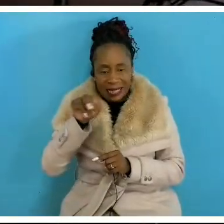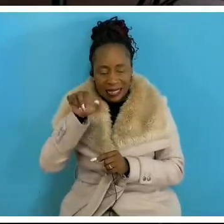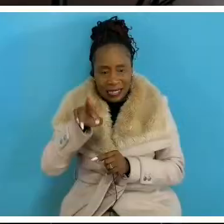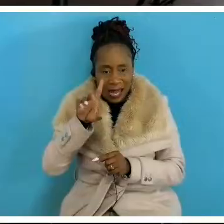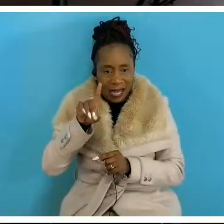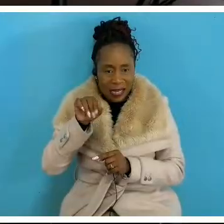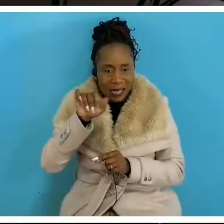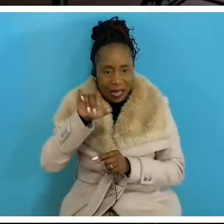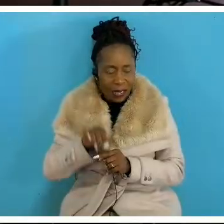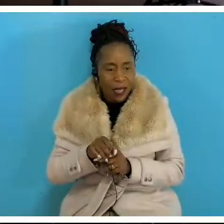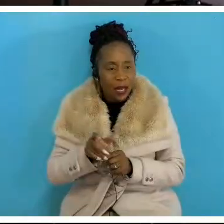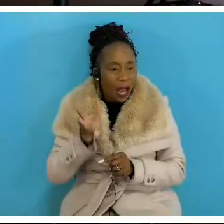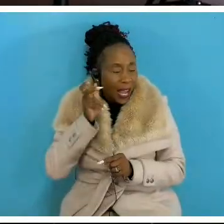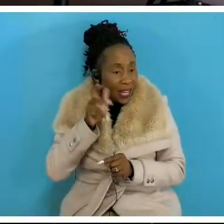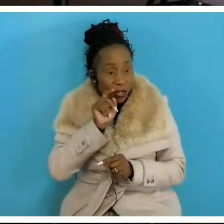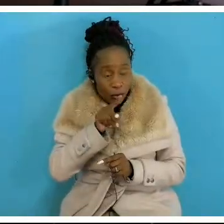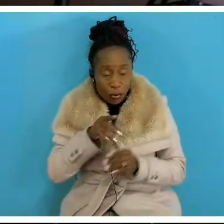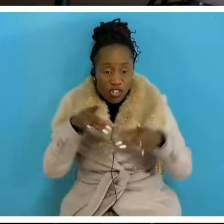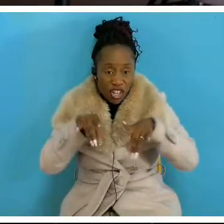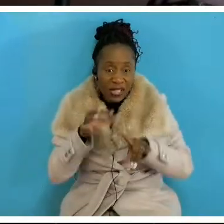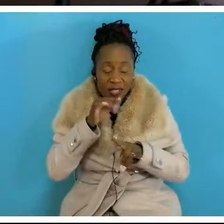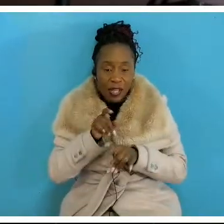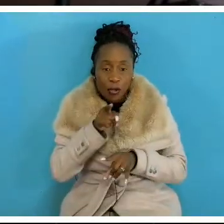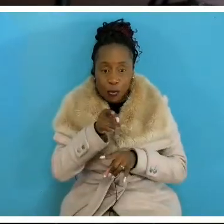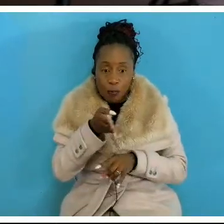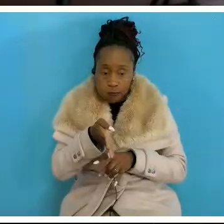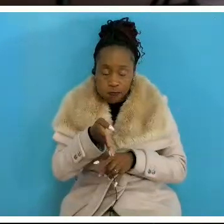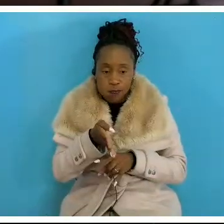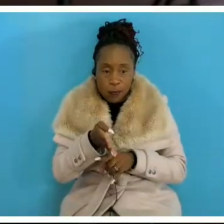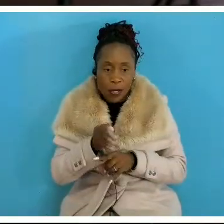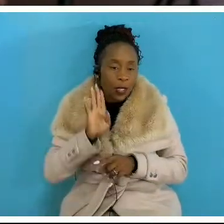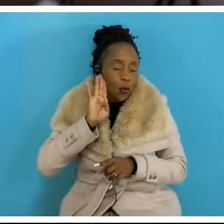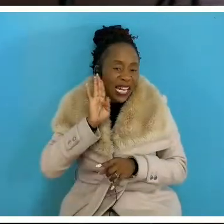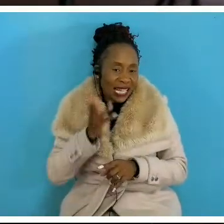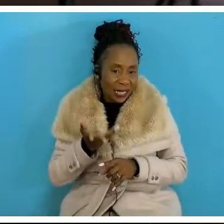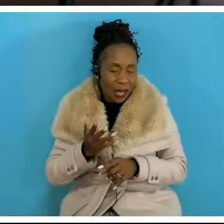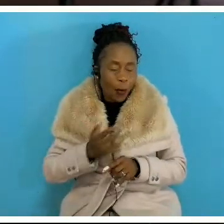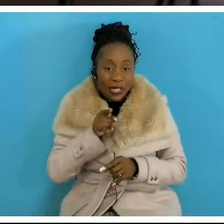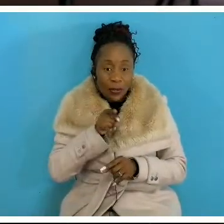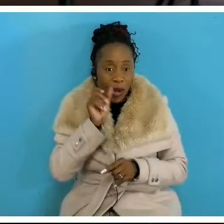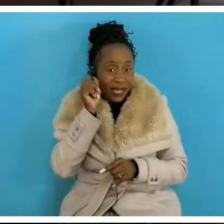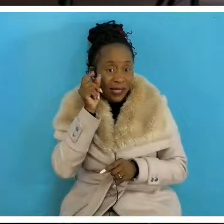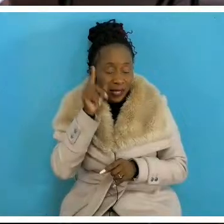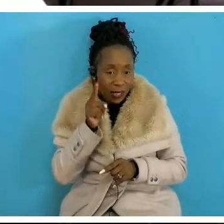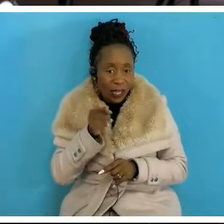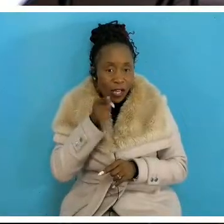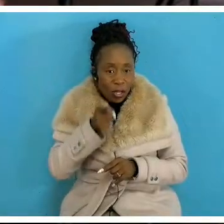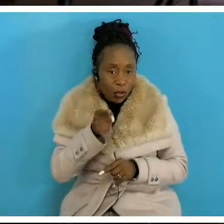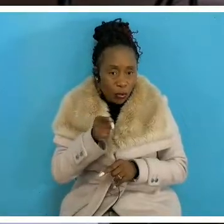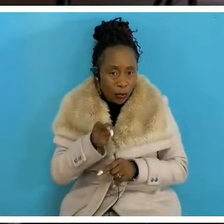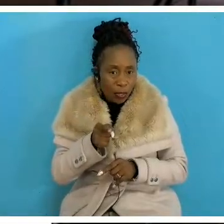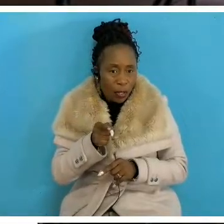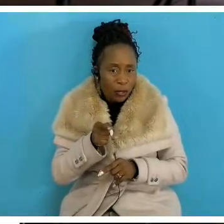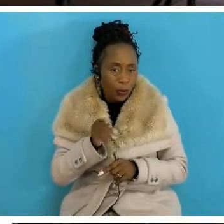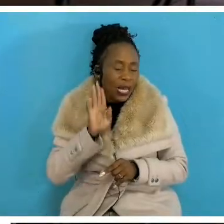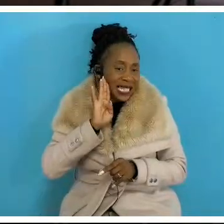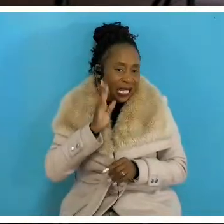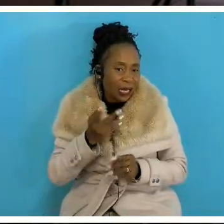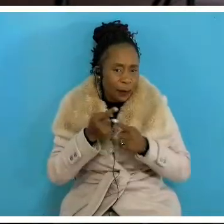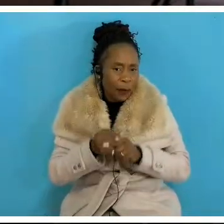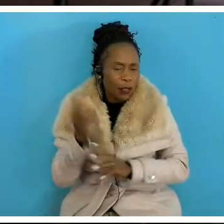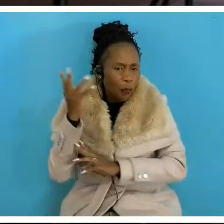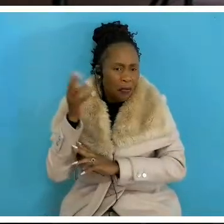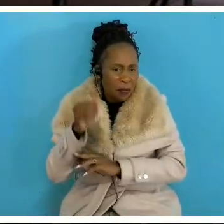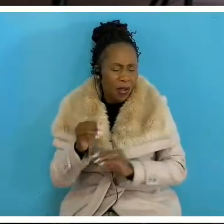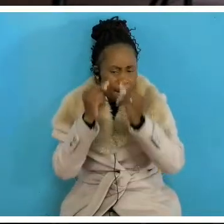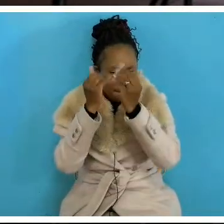that you are here to listen. But I want to understand that if you're saying you are here to listen, but you are already presenting a budget. So how